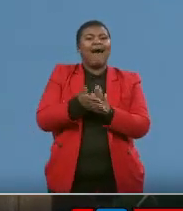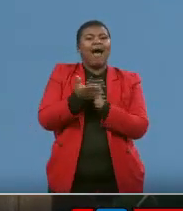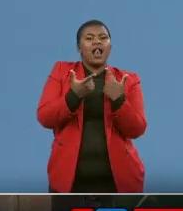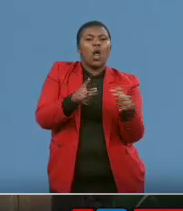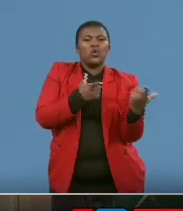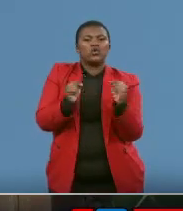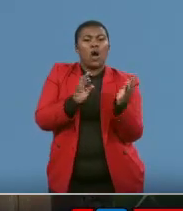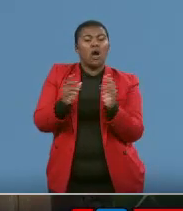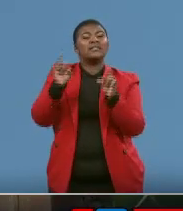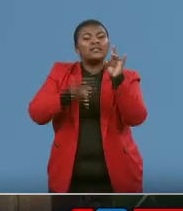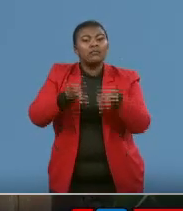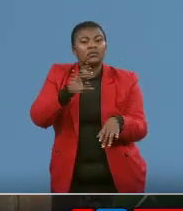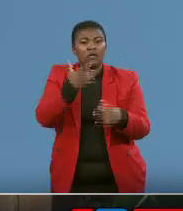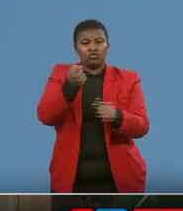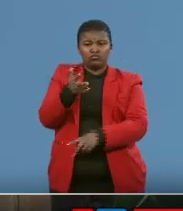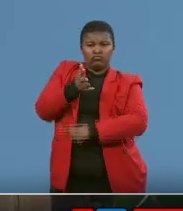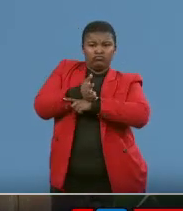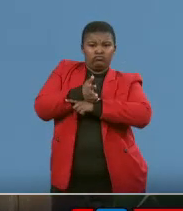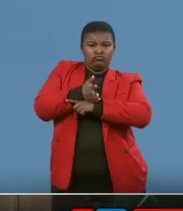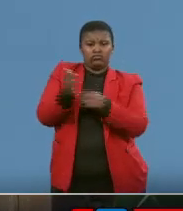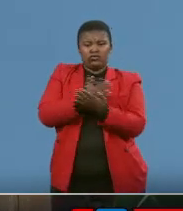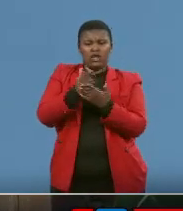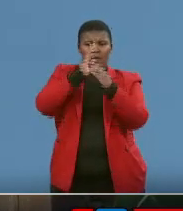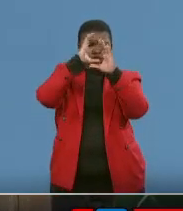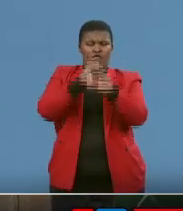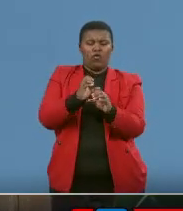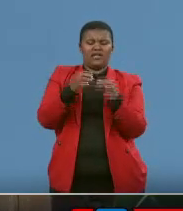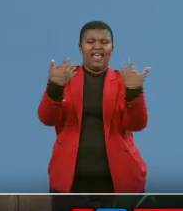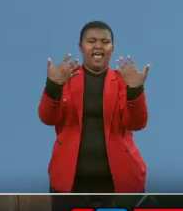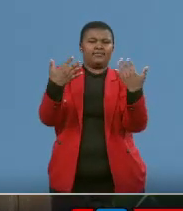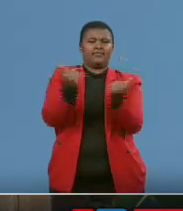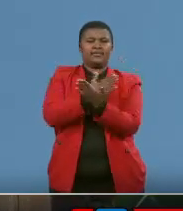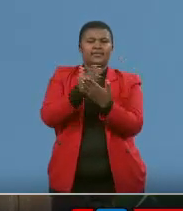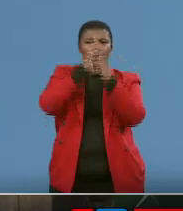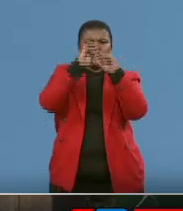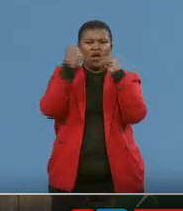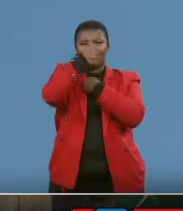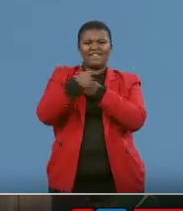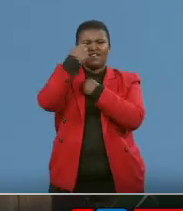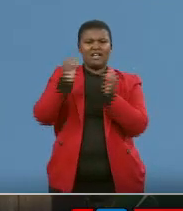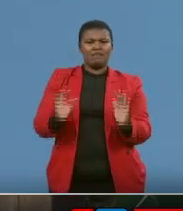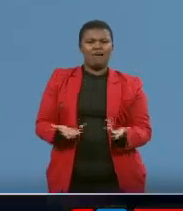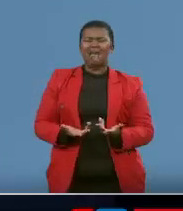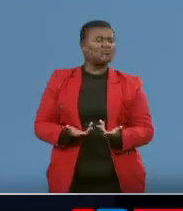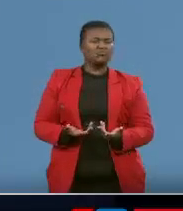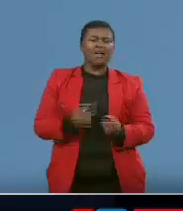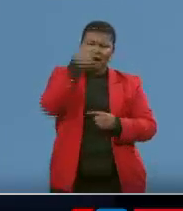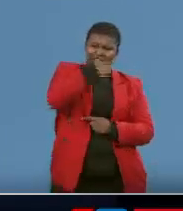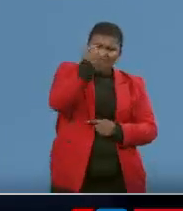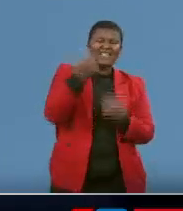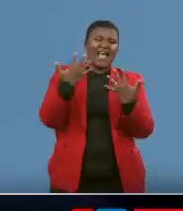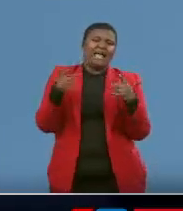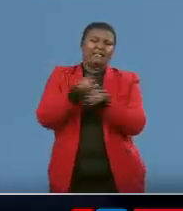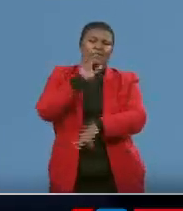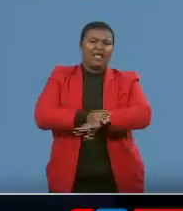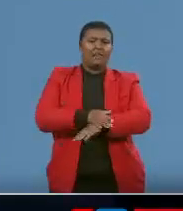sometimes if you're shooting, some people would only want to shoot the hands or only the face, without understanding that it's a combo, it goes together. Right. You can't